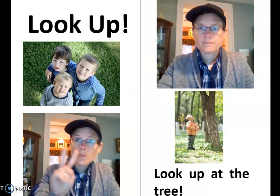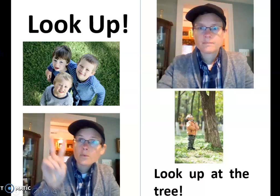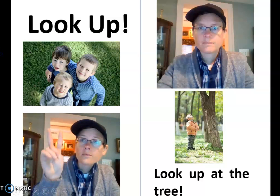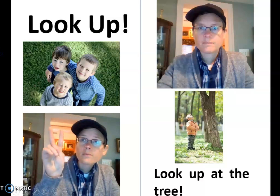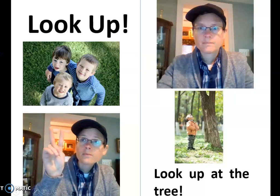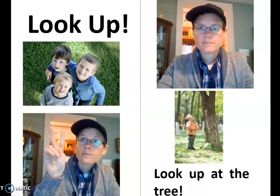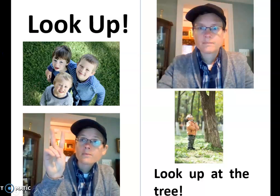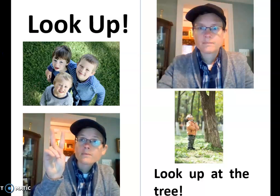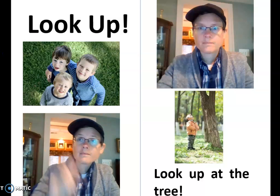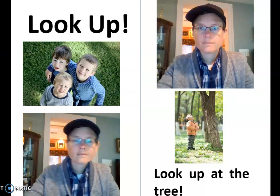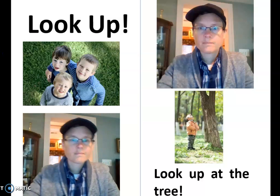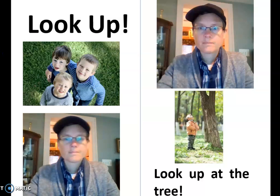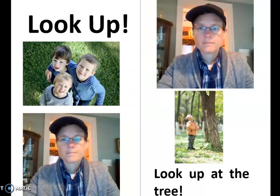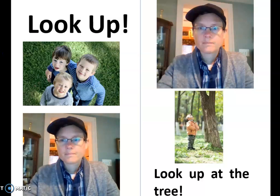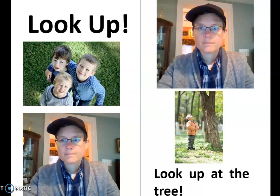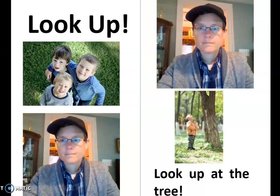Look up.